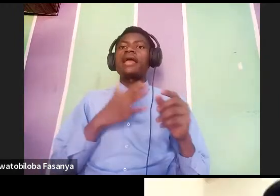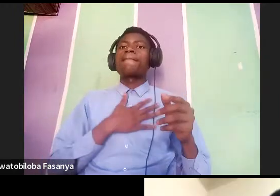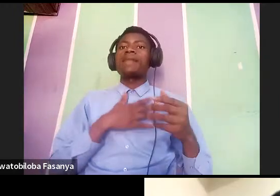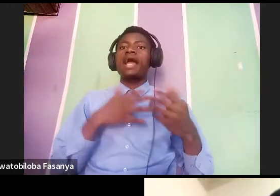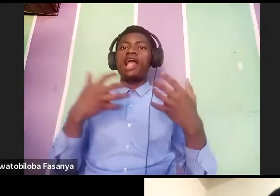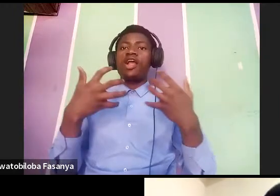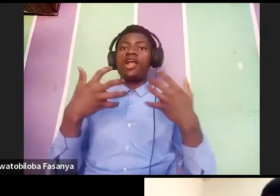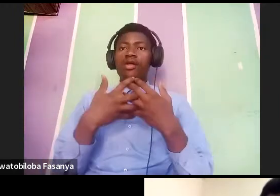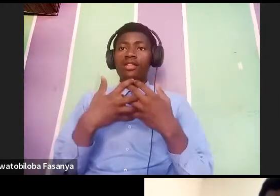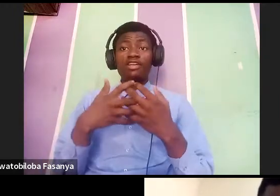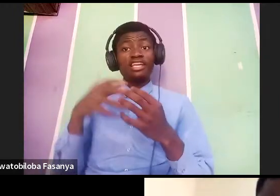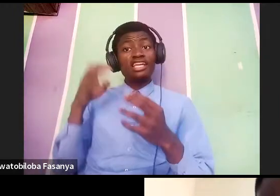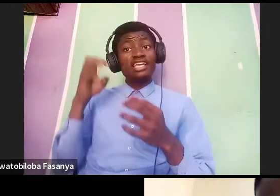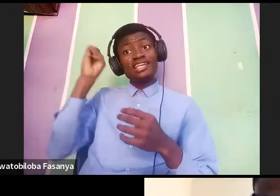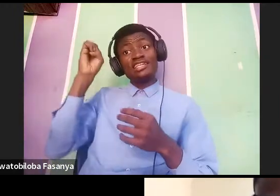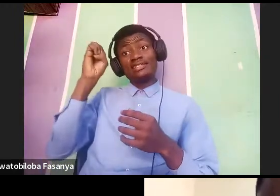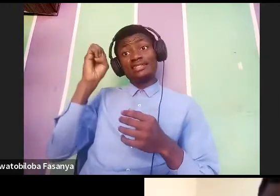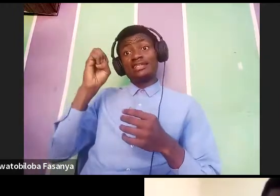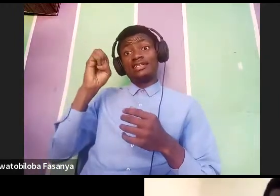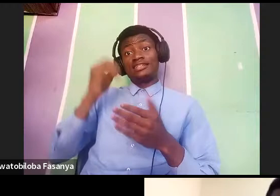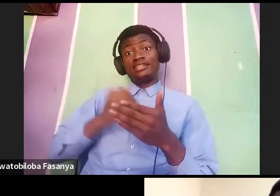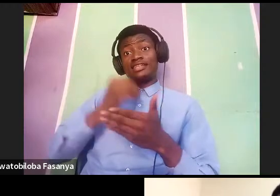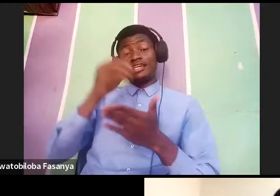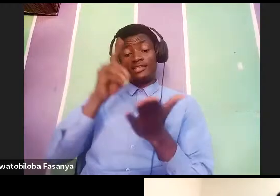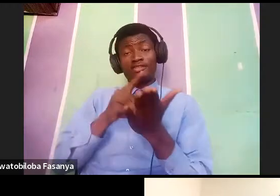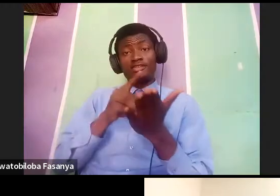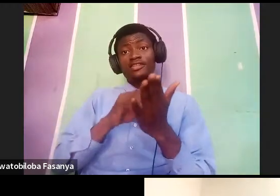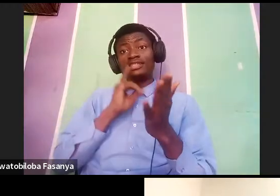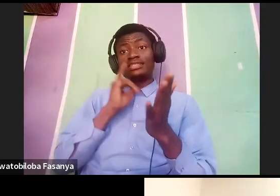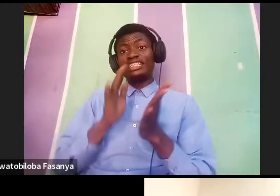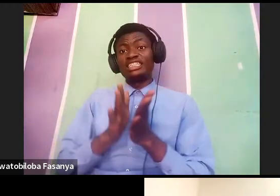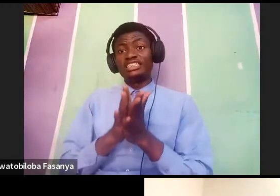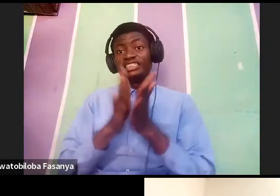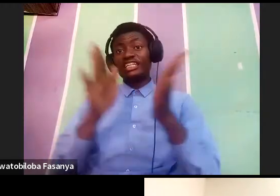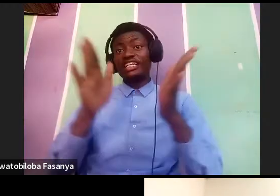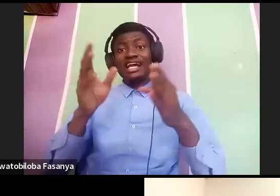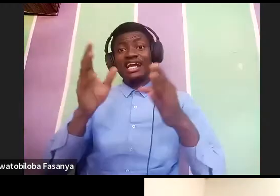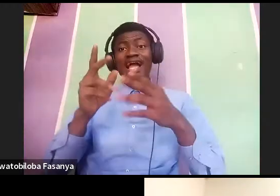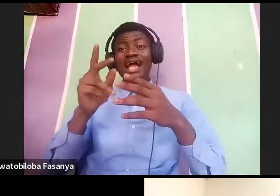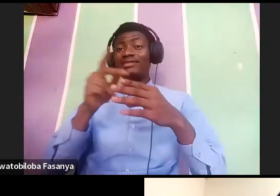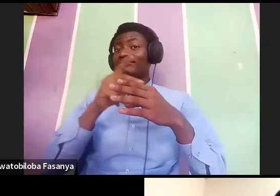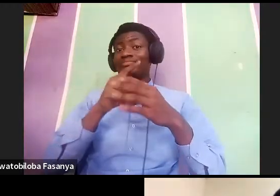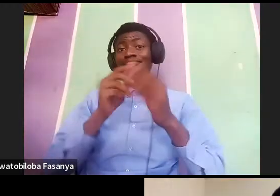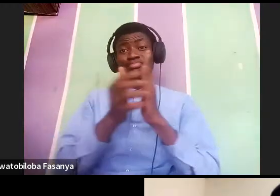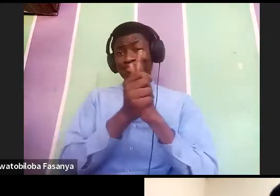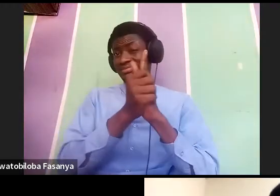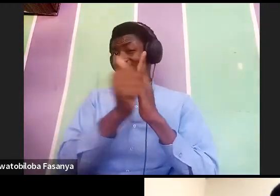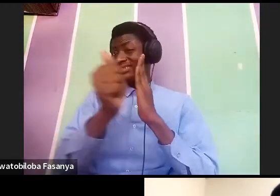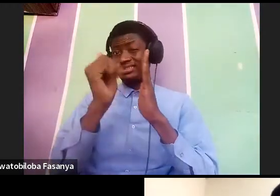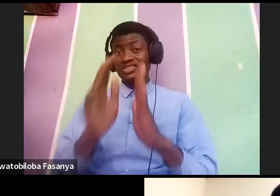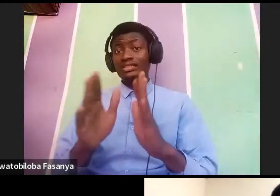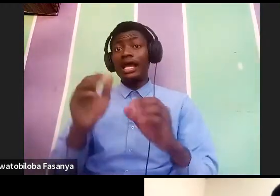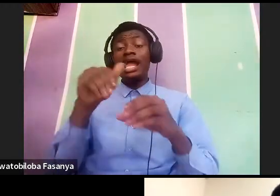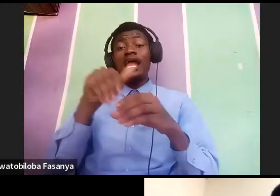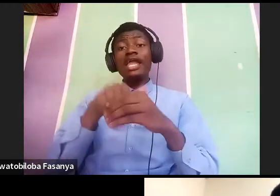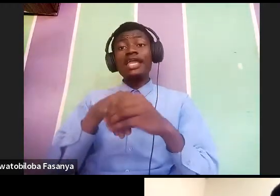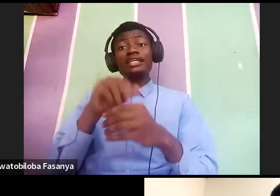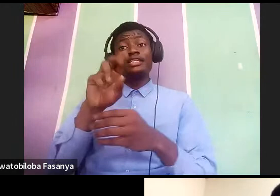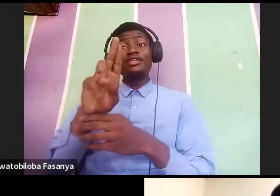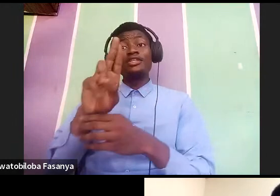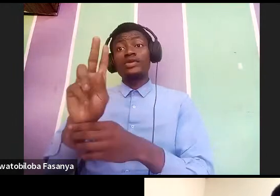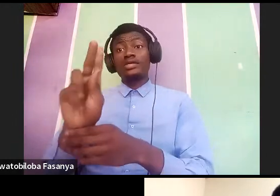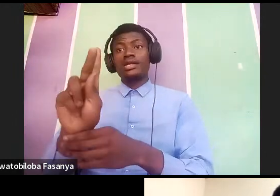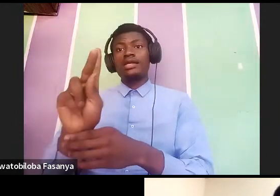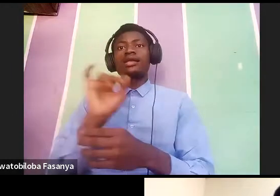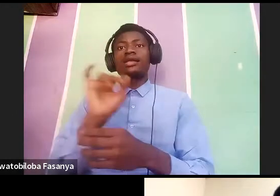a general practitioner, consultant, general practitioner in the UK. So I will want to welcome Dr.